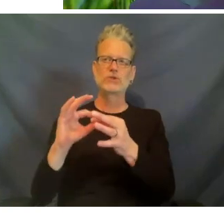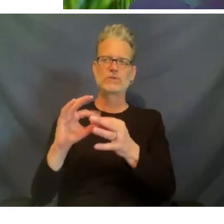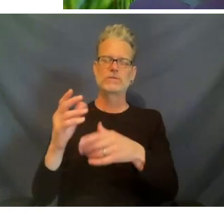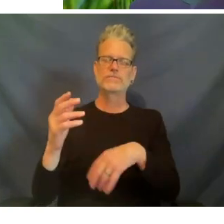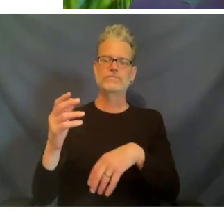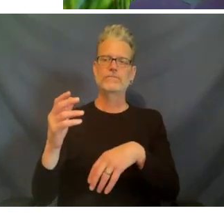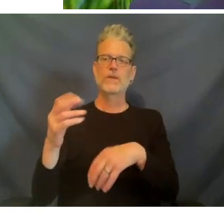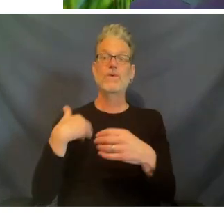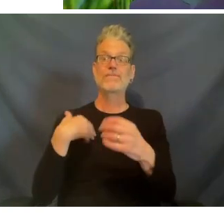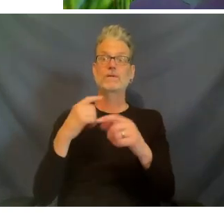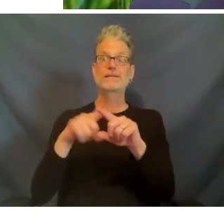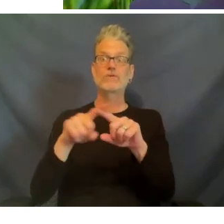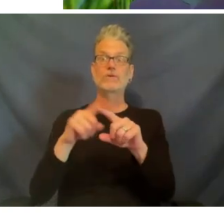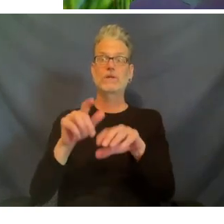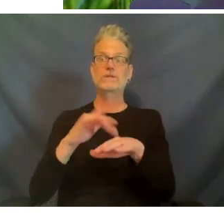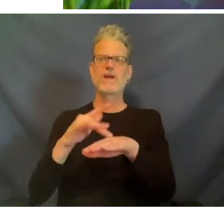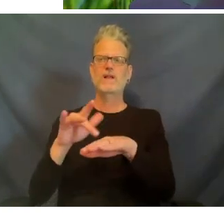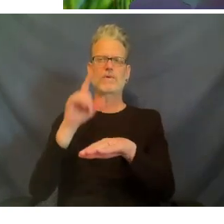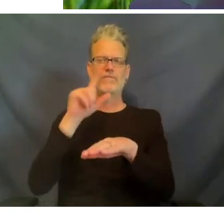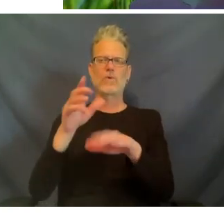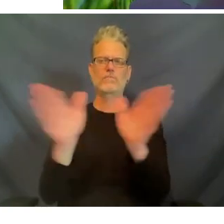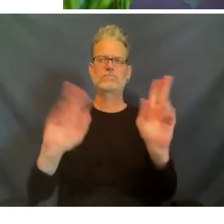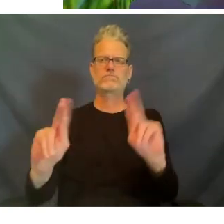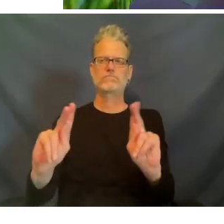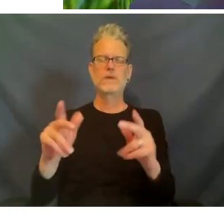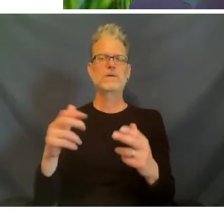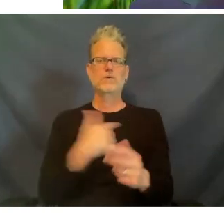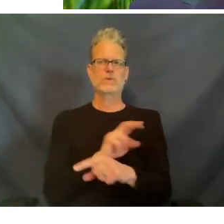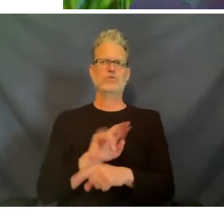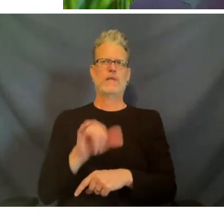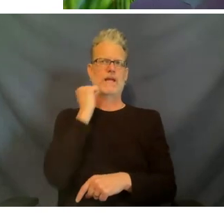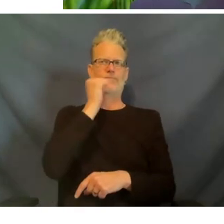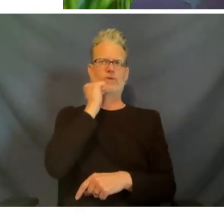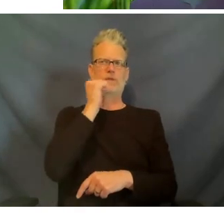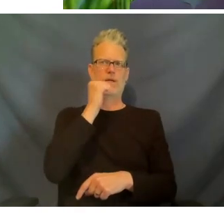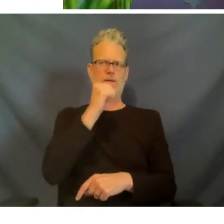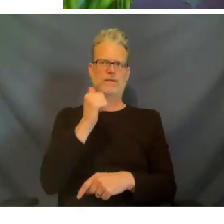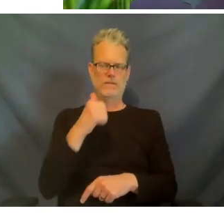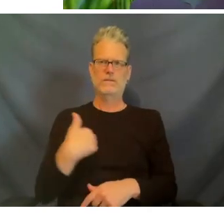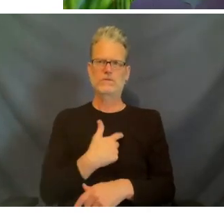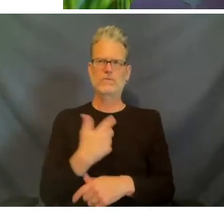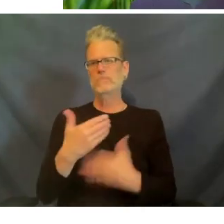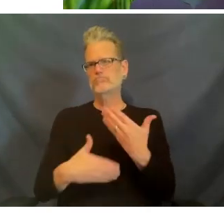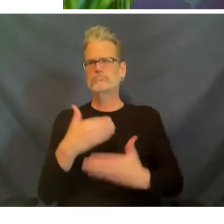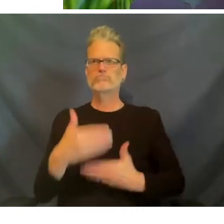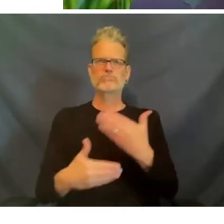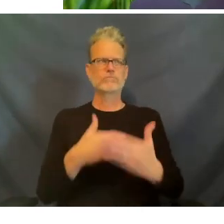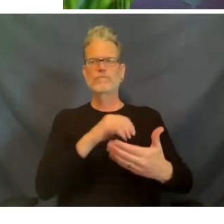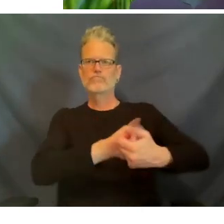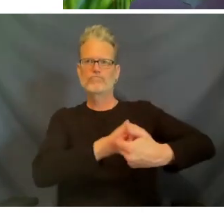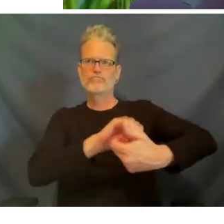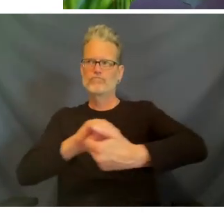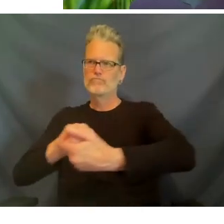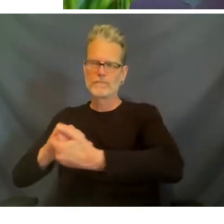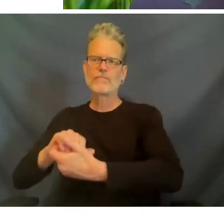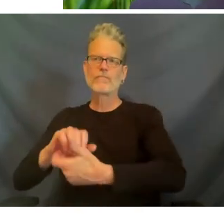to the public, and these are the same resources that we utilize in our day-to-day work as we work through work with the regions and field staff,